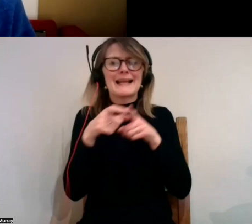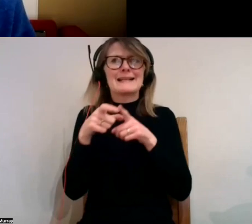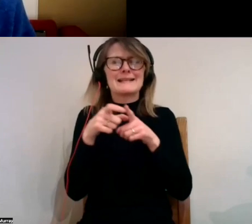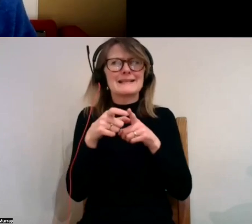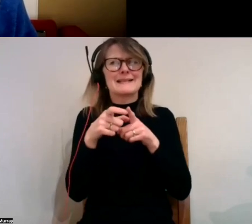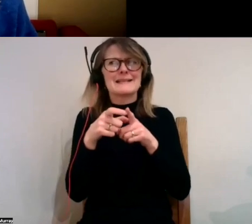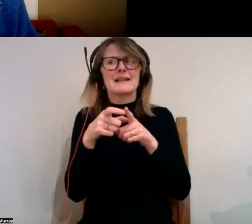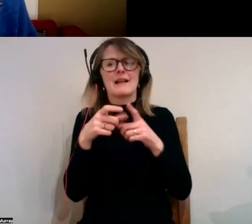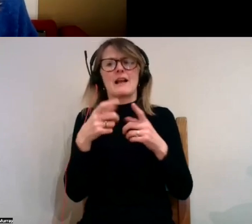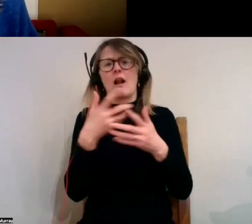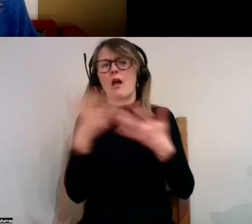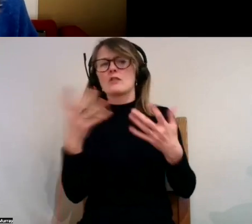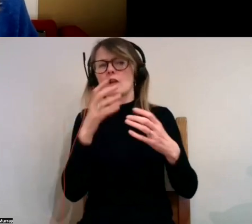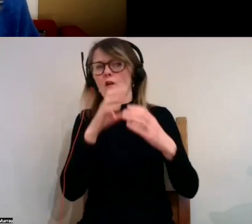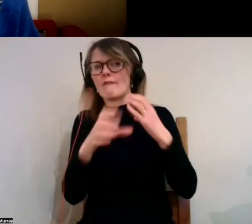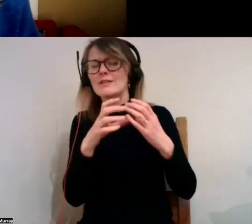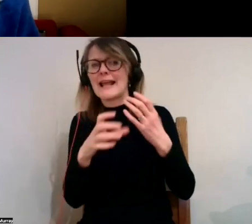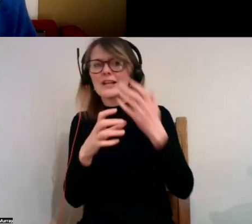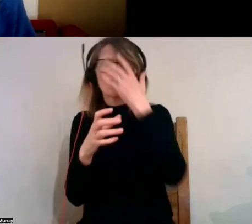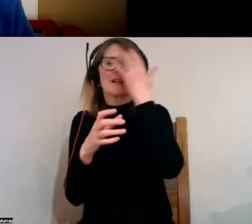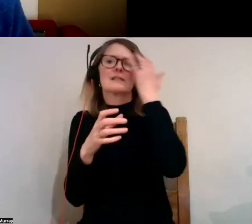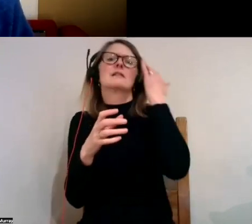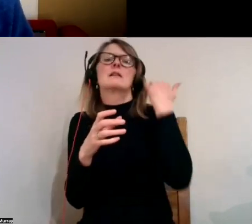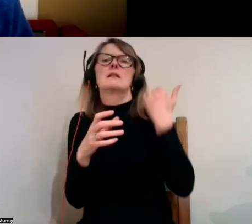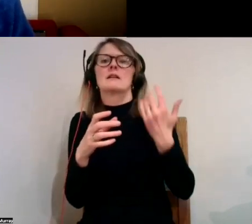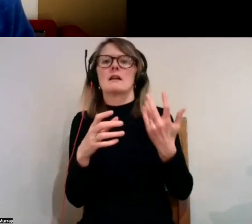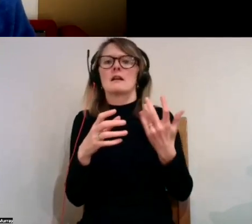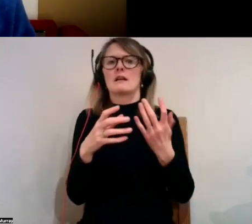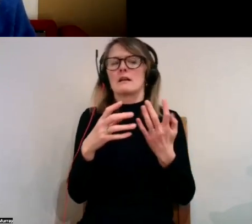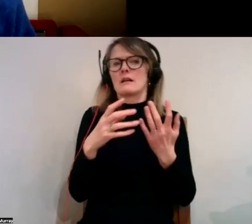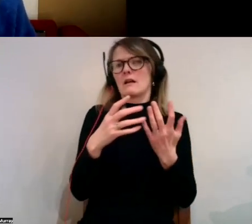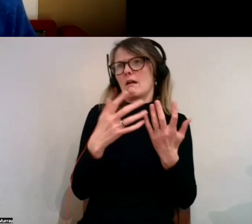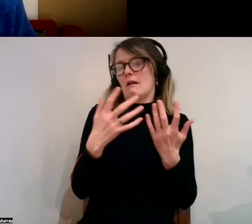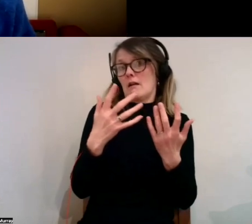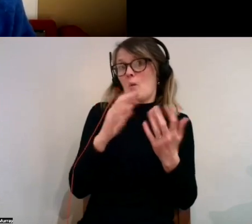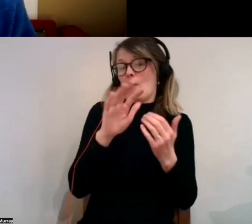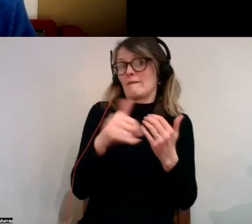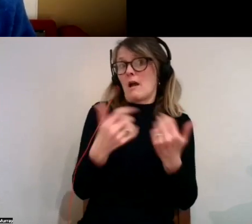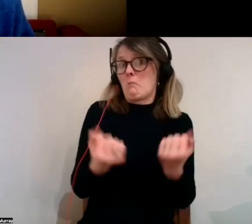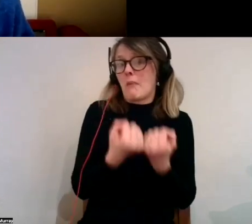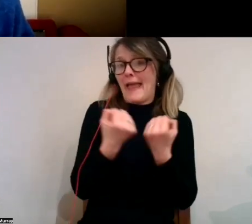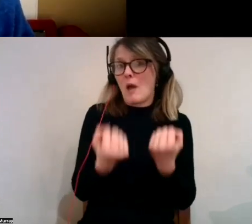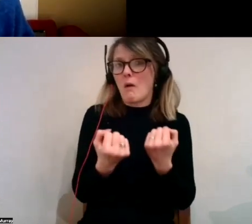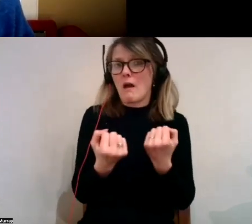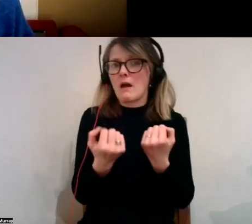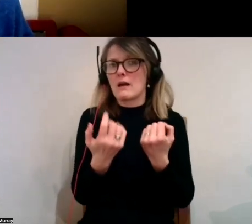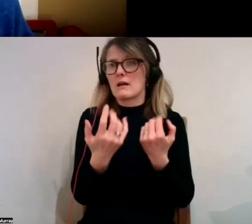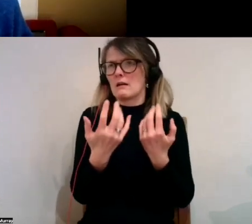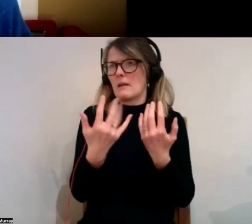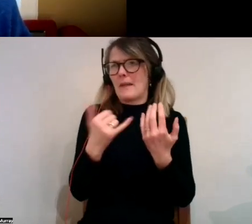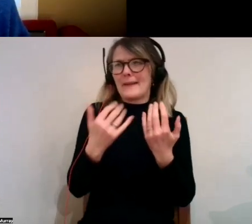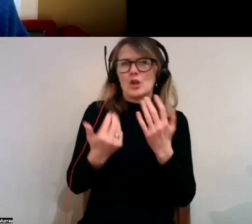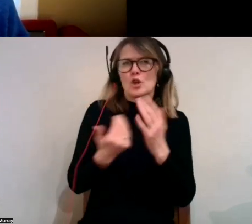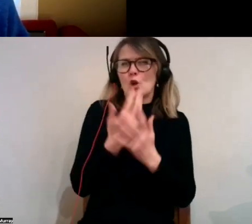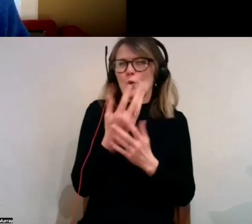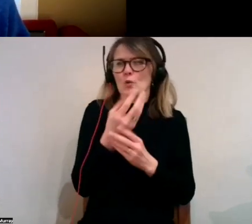conversations, either overtly or more implicitly, are about power. perhaps a new sources of power that these